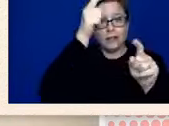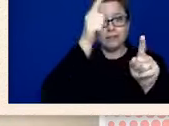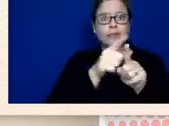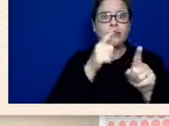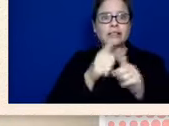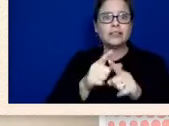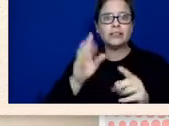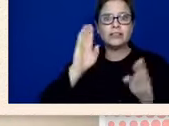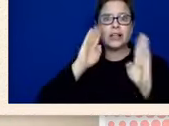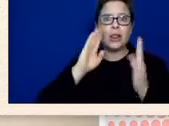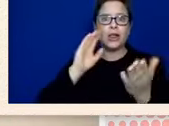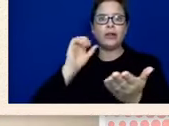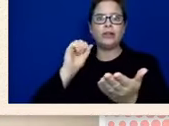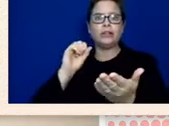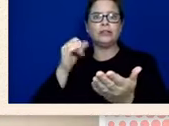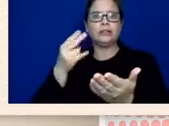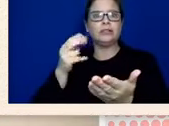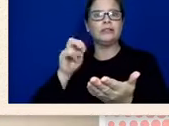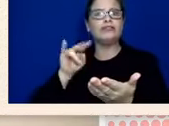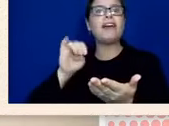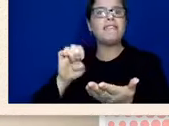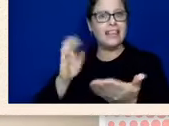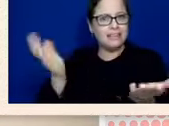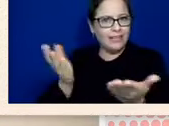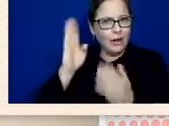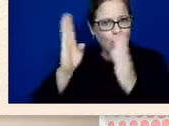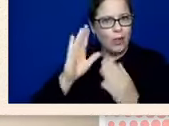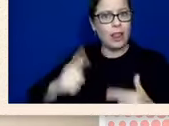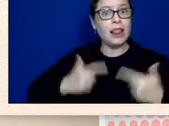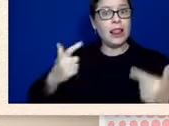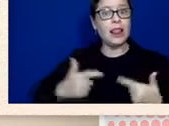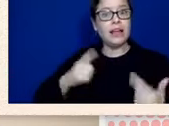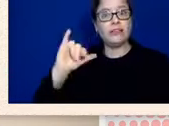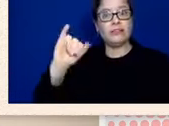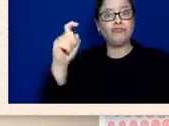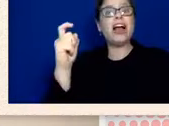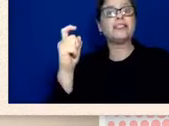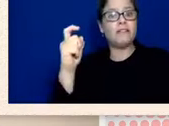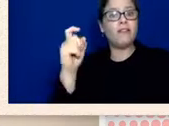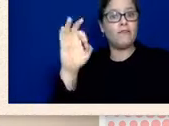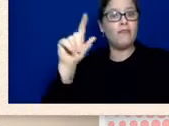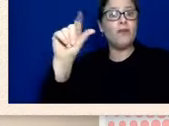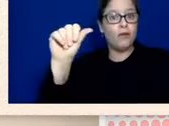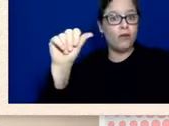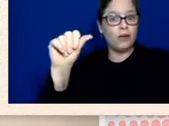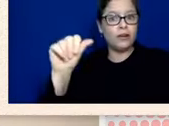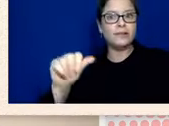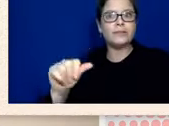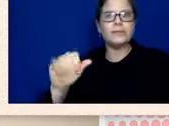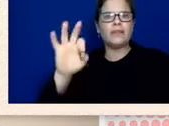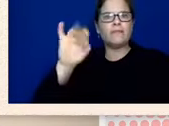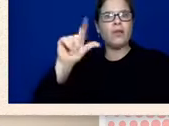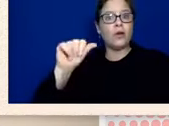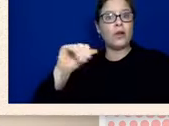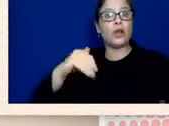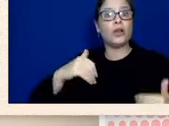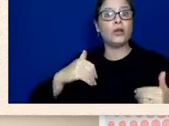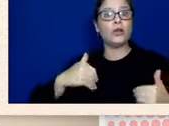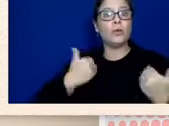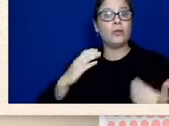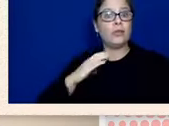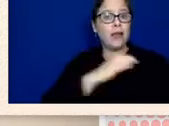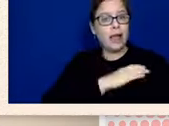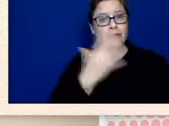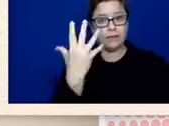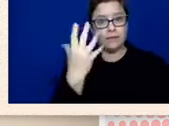Hi, I'm Chevy, and I live in Jacksonville, Florida. I have been in the Florida Youth Council for the past